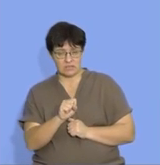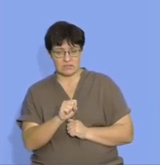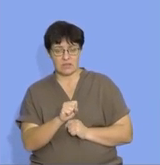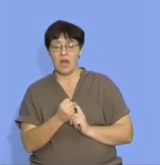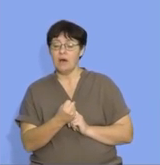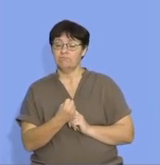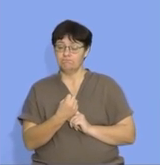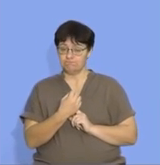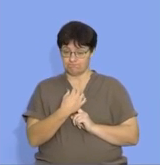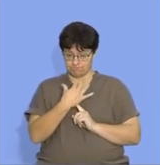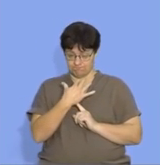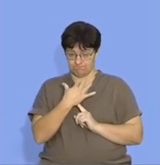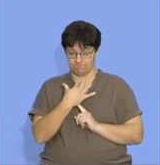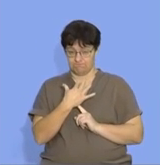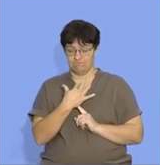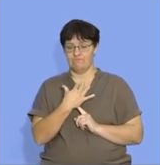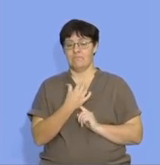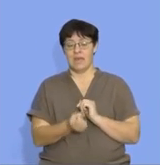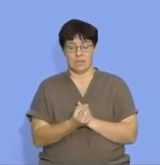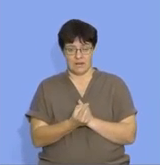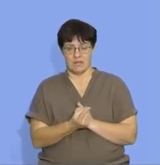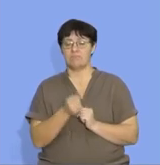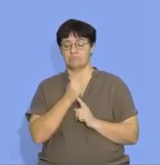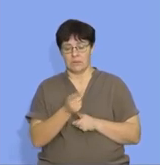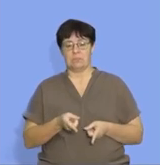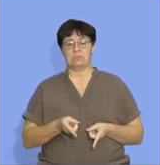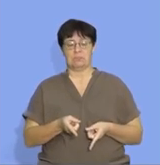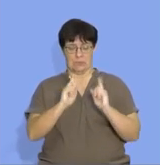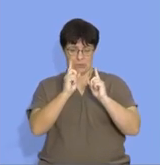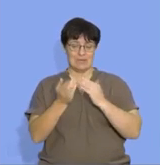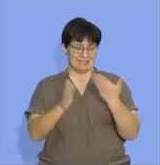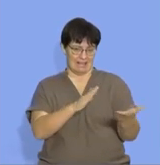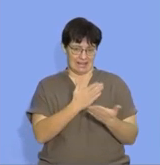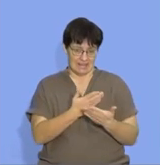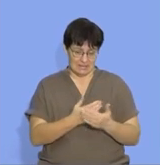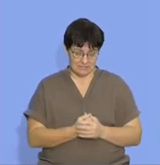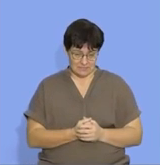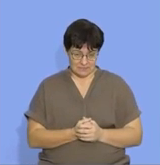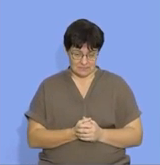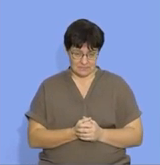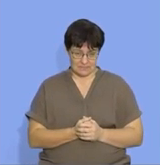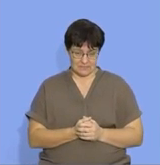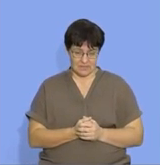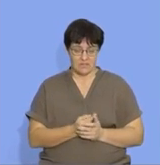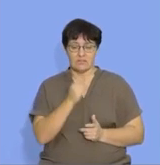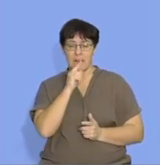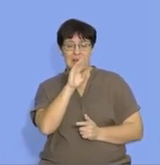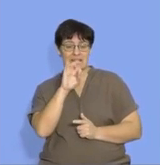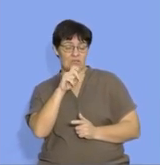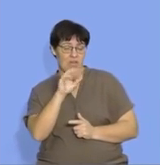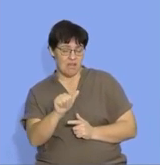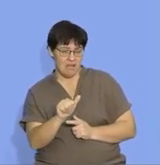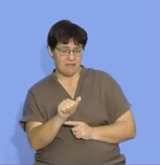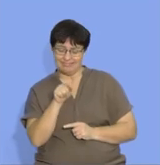infected, right, infection could be deadly. Right? So remember, if we're talking with bacteria,